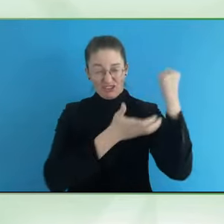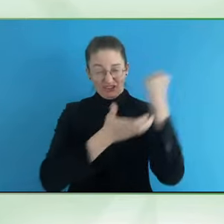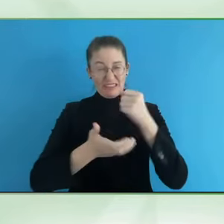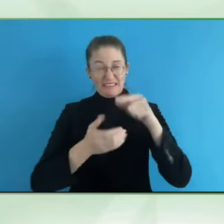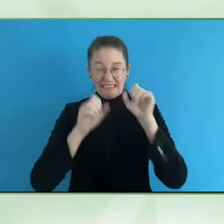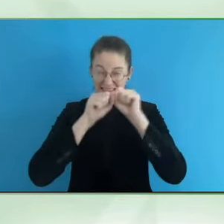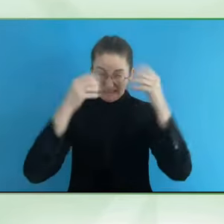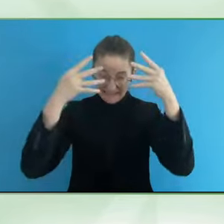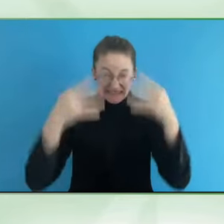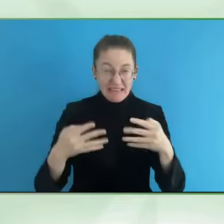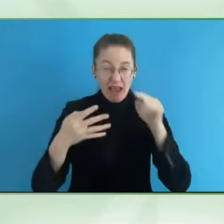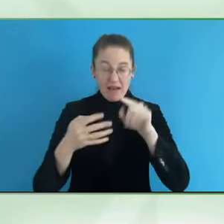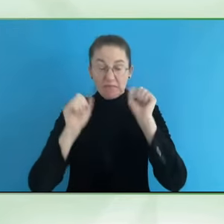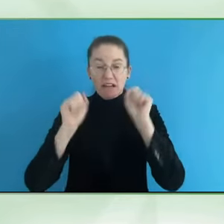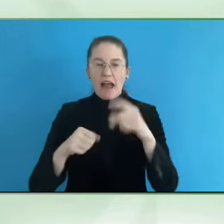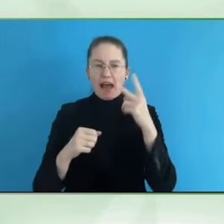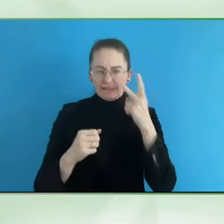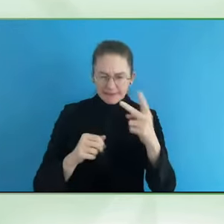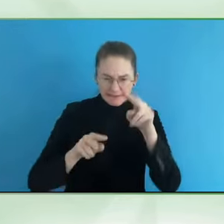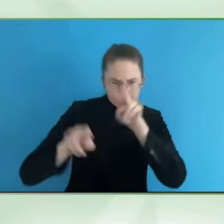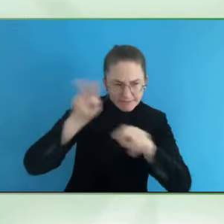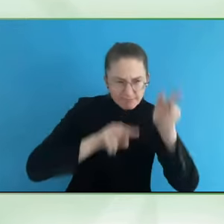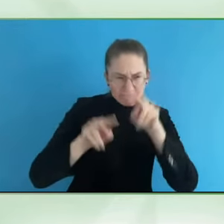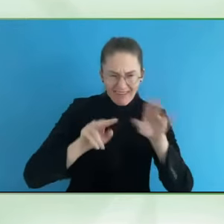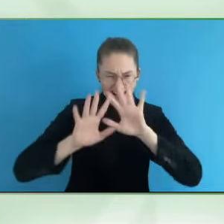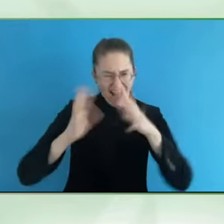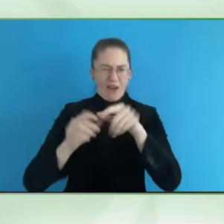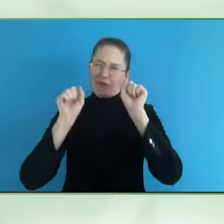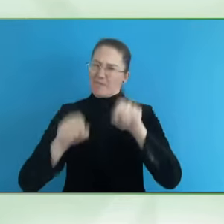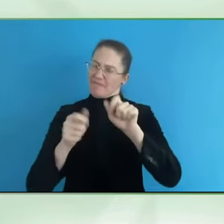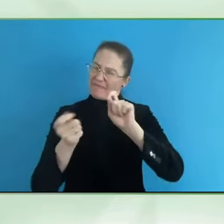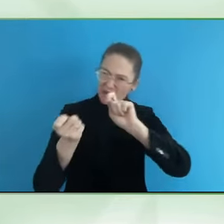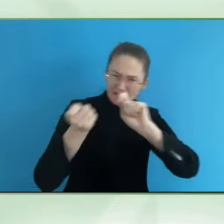And when we talk about support, how is support organized?